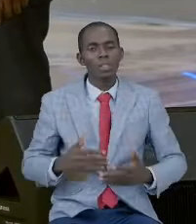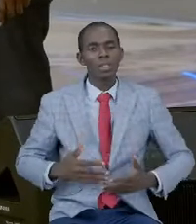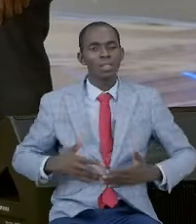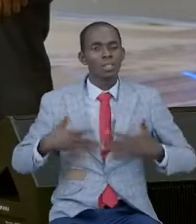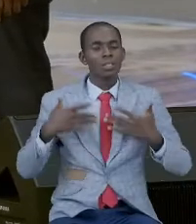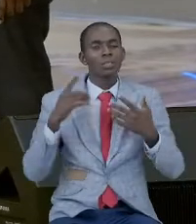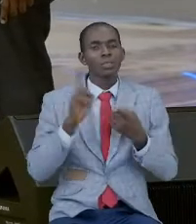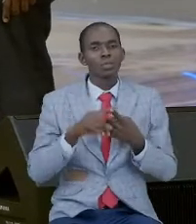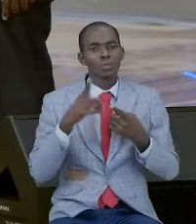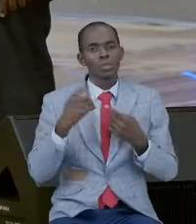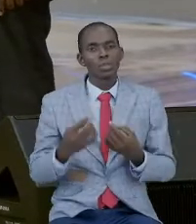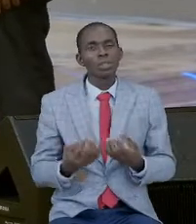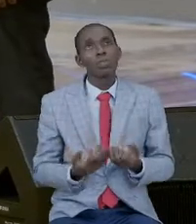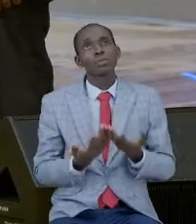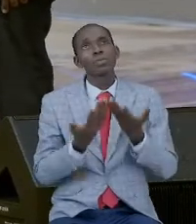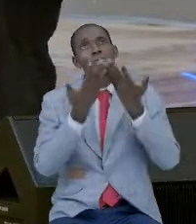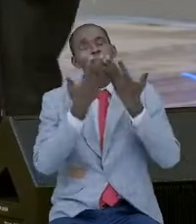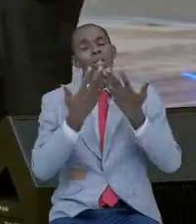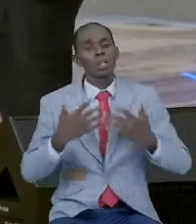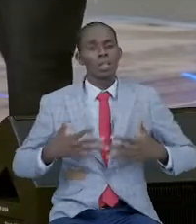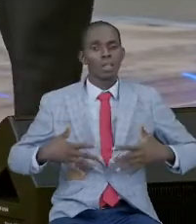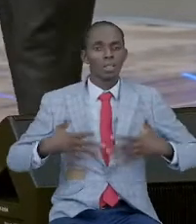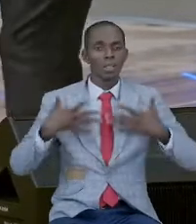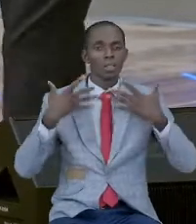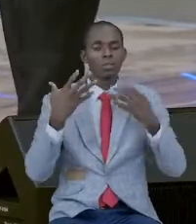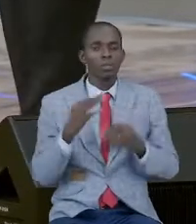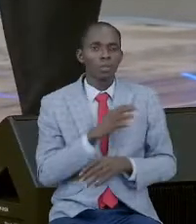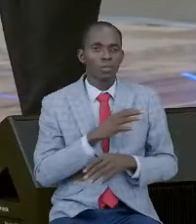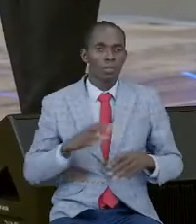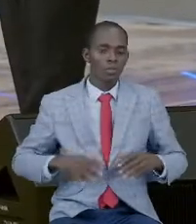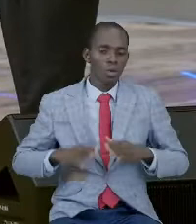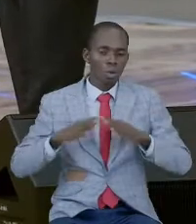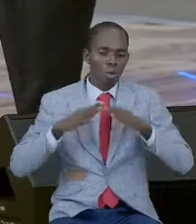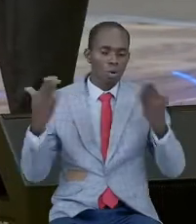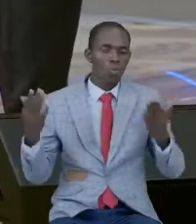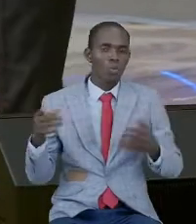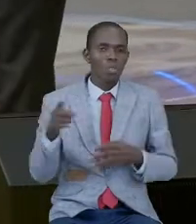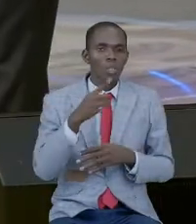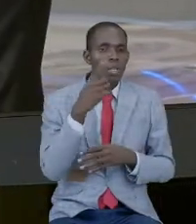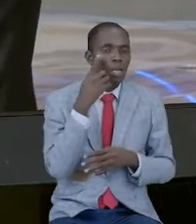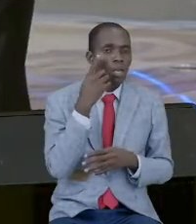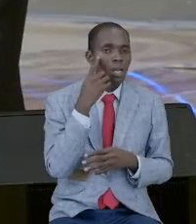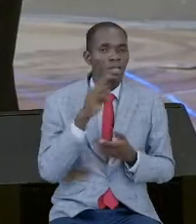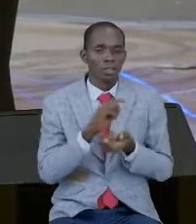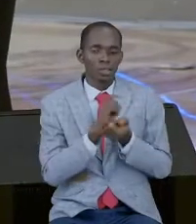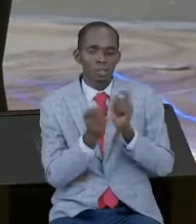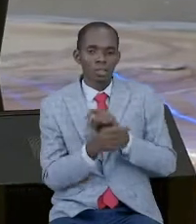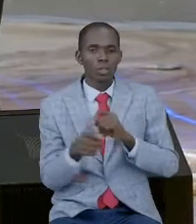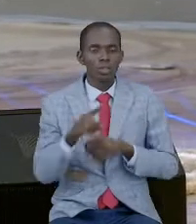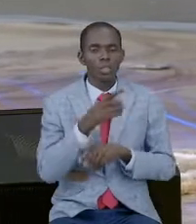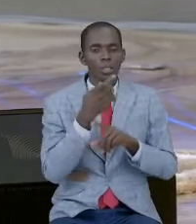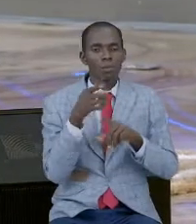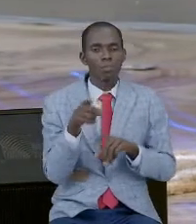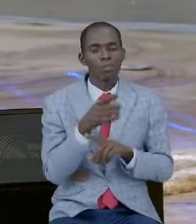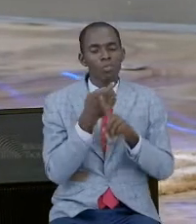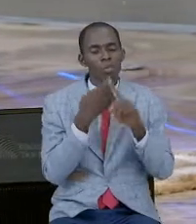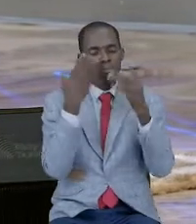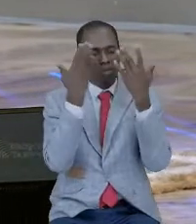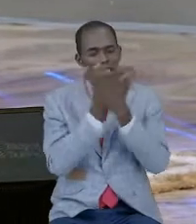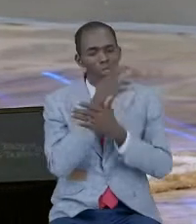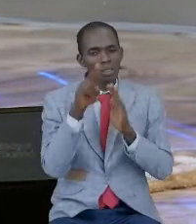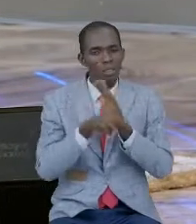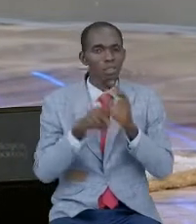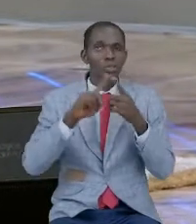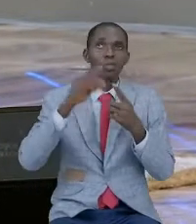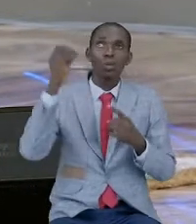sacrificial life of Christ. Open their eyes, turn them from darkness to light, and from